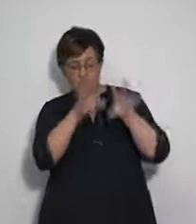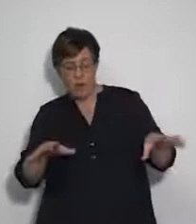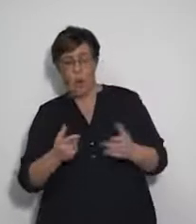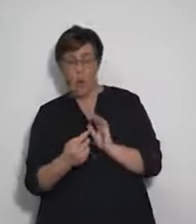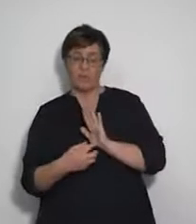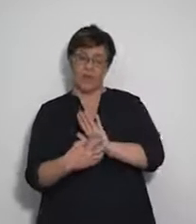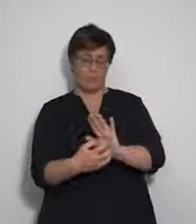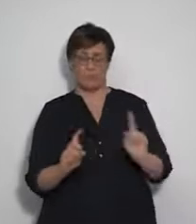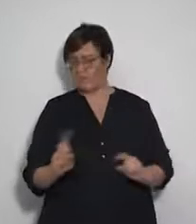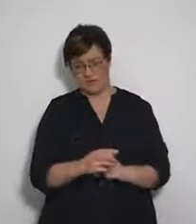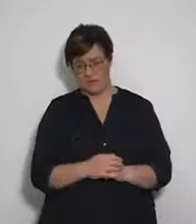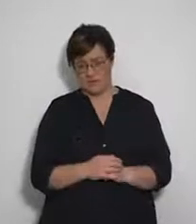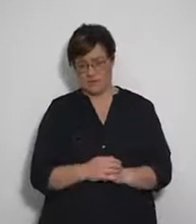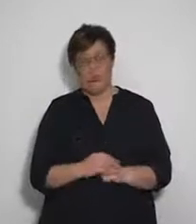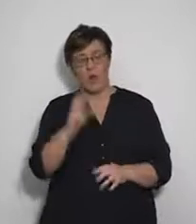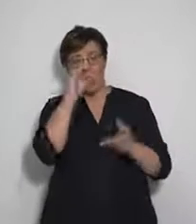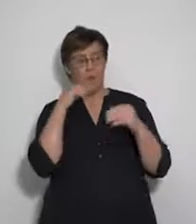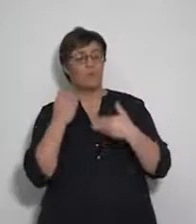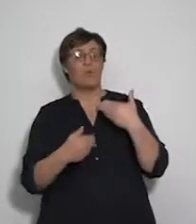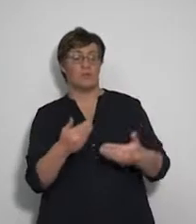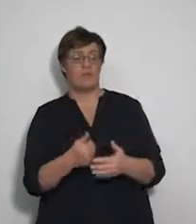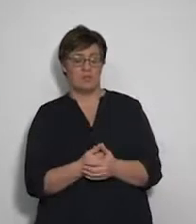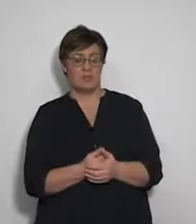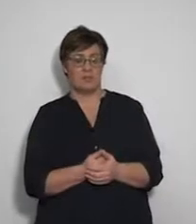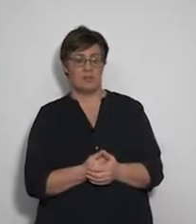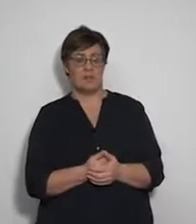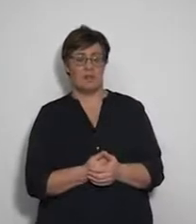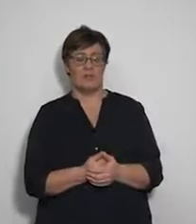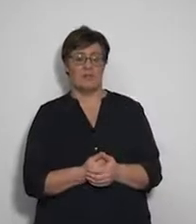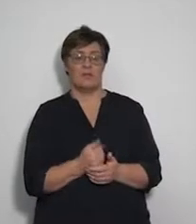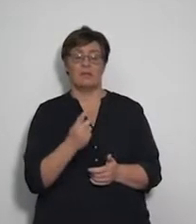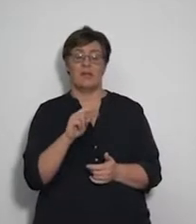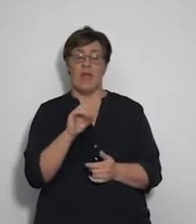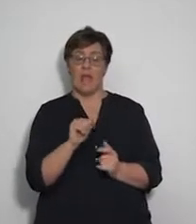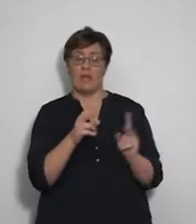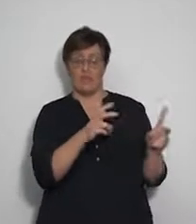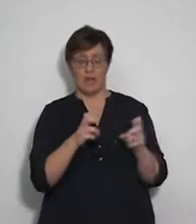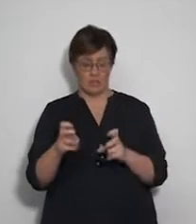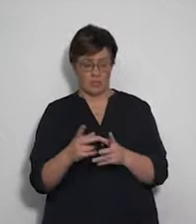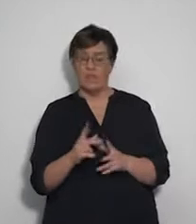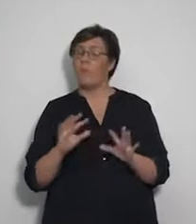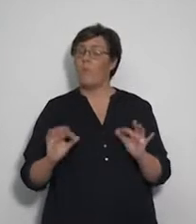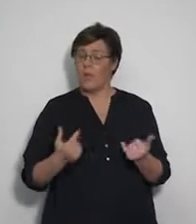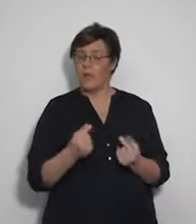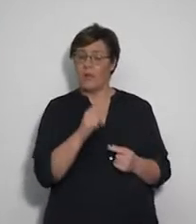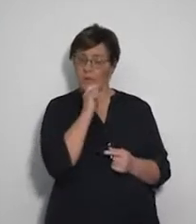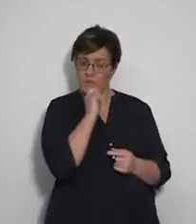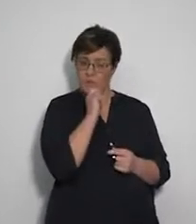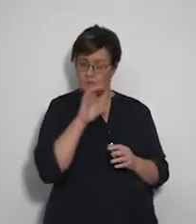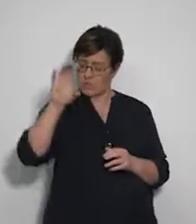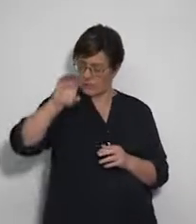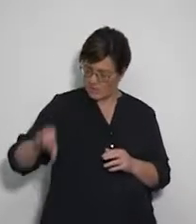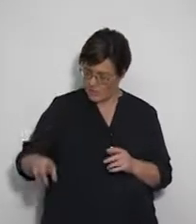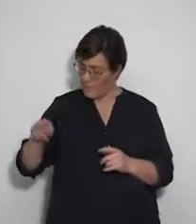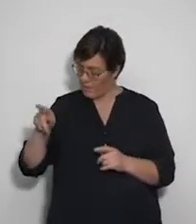or diagrams. So if you decided that you learnt the process of, in this case, DNA replication, it will be good if you use that diagram